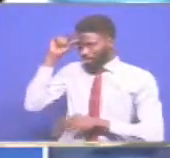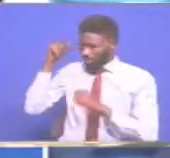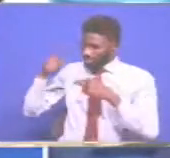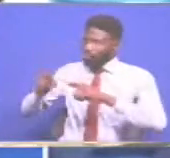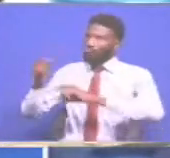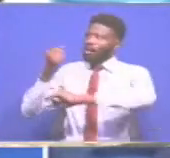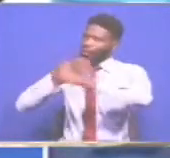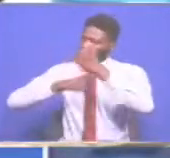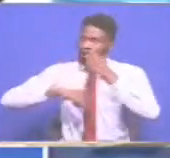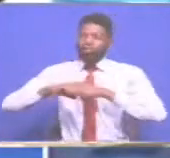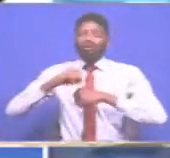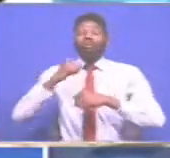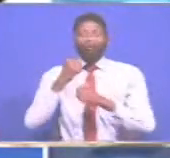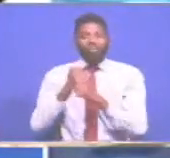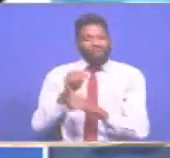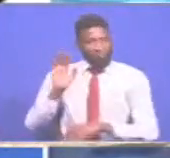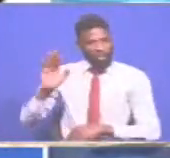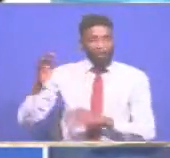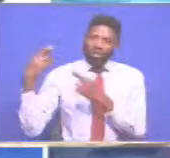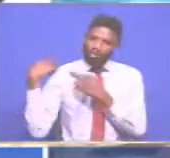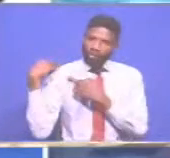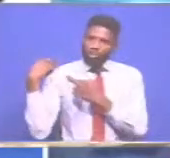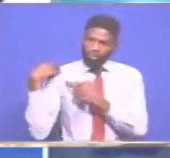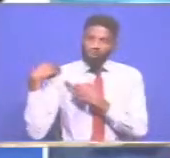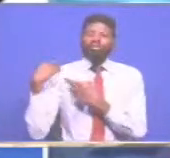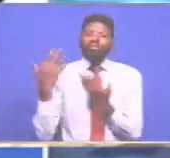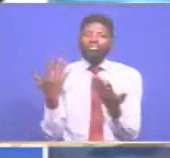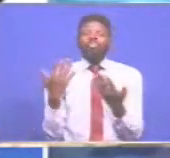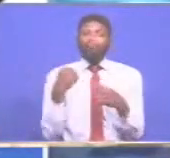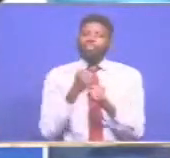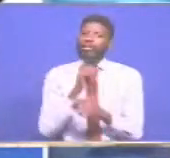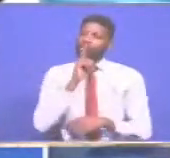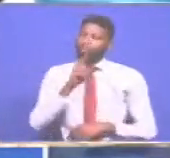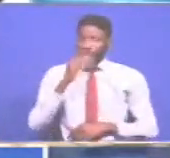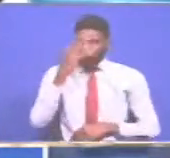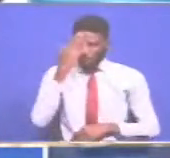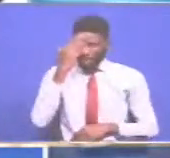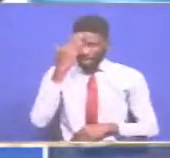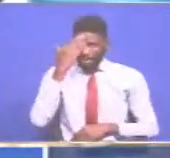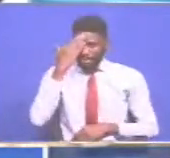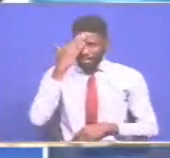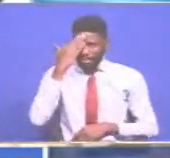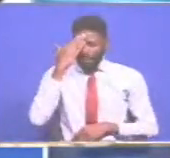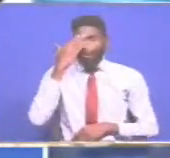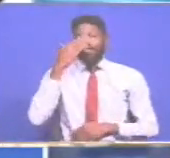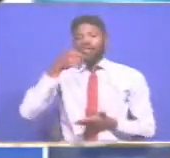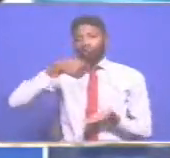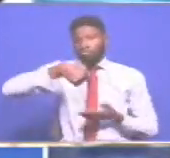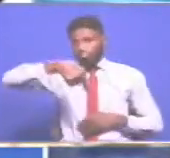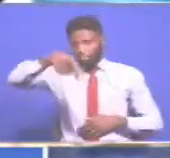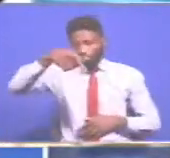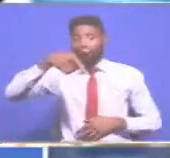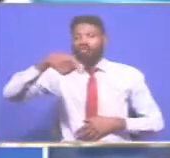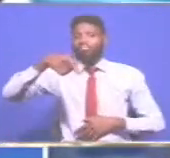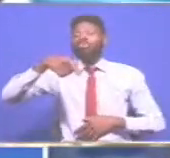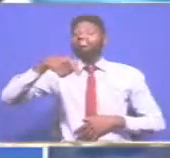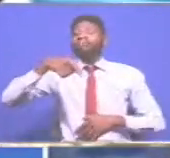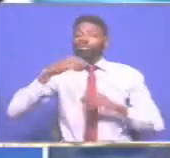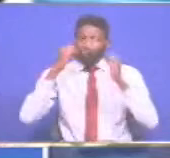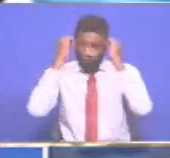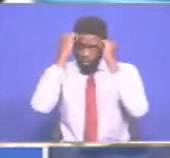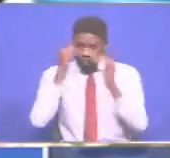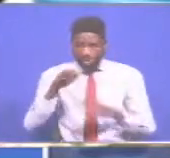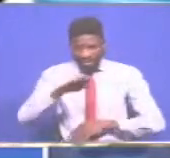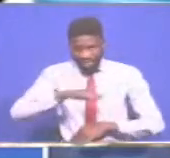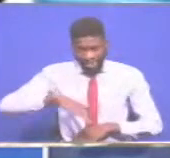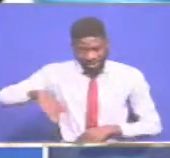wafanye kazi yao na wahakikishe kwamba Jumatatu ambayo tunaenda watoto wa Chemorongyon, Kashela,